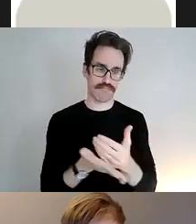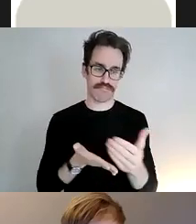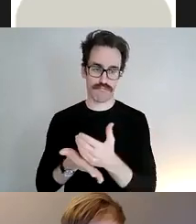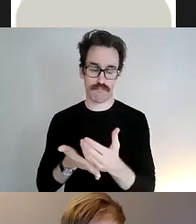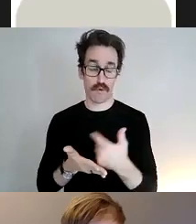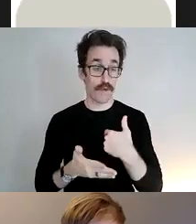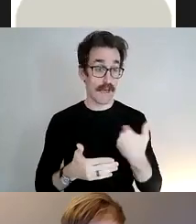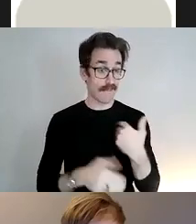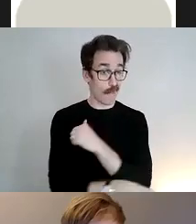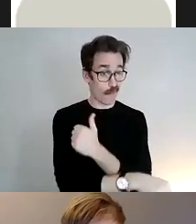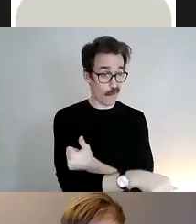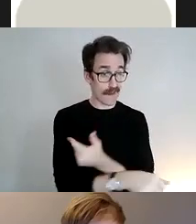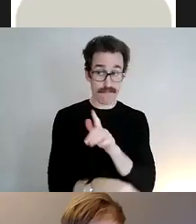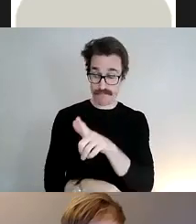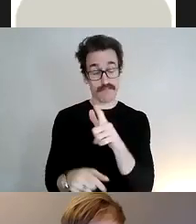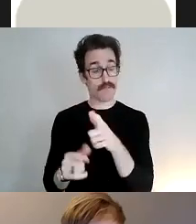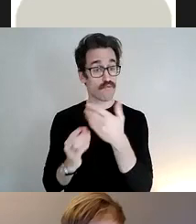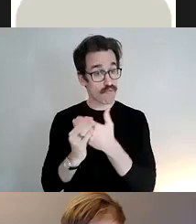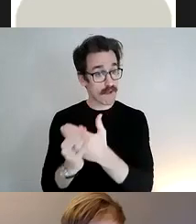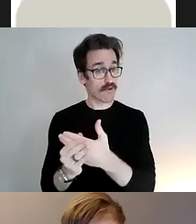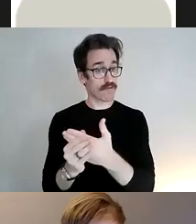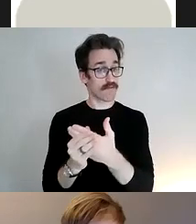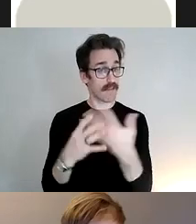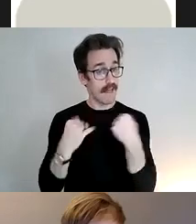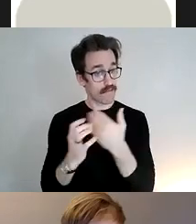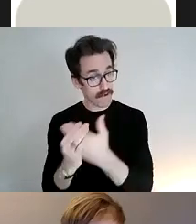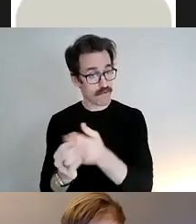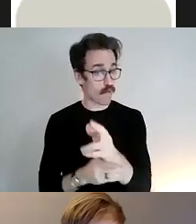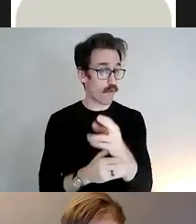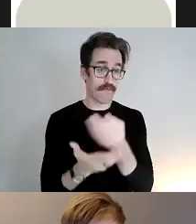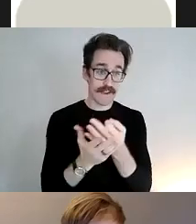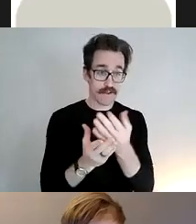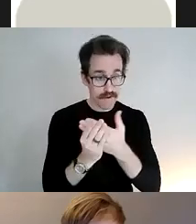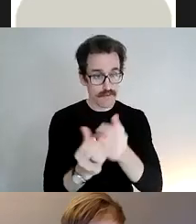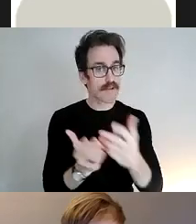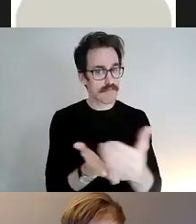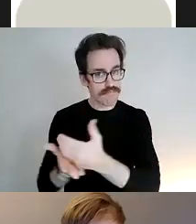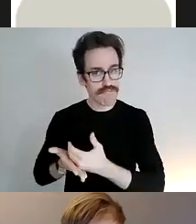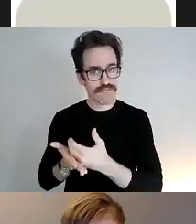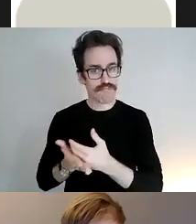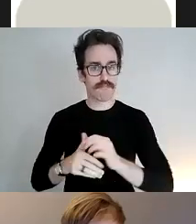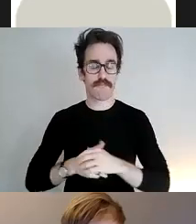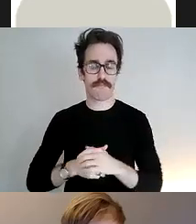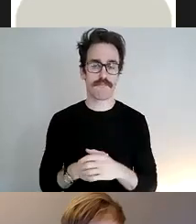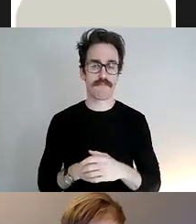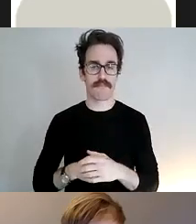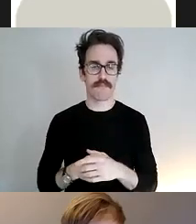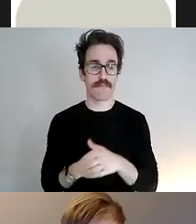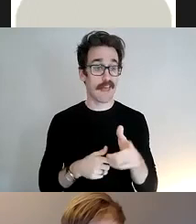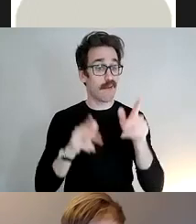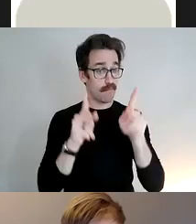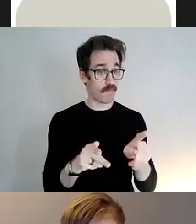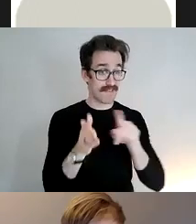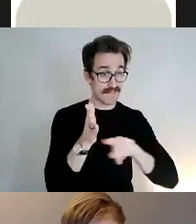obtain records, including interviewing the allegedly incapable person. That's what we call the person we're investigating. The ability to